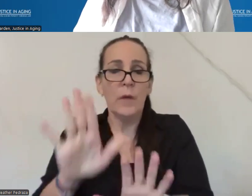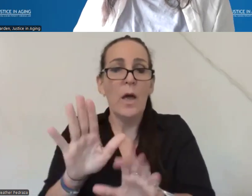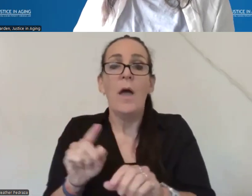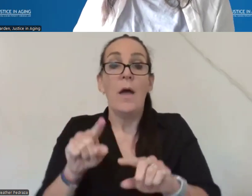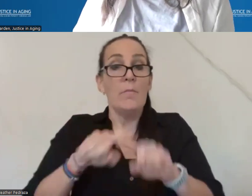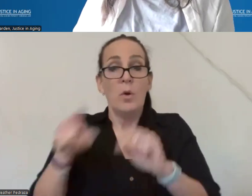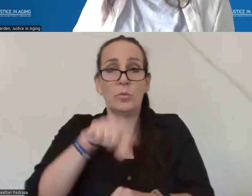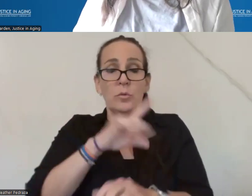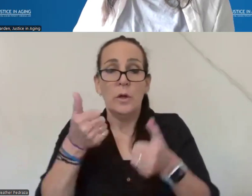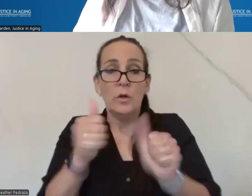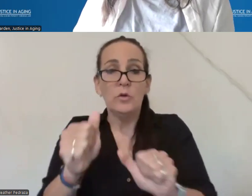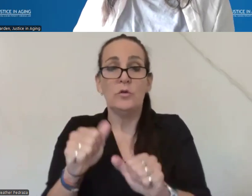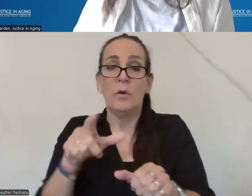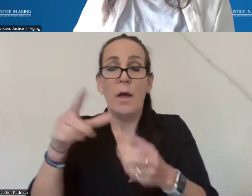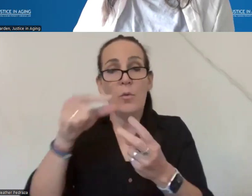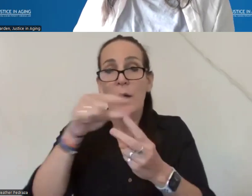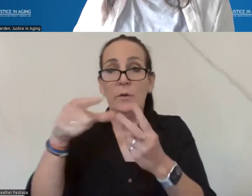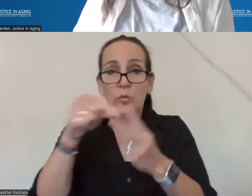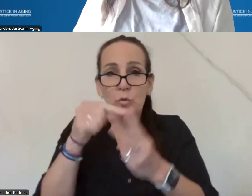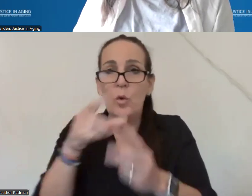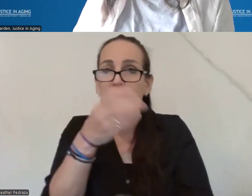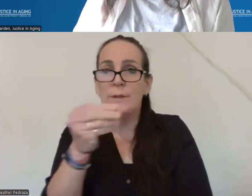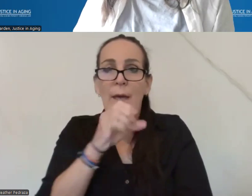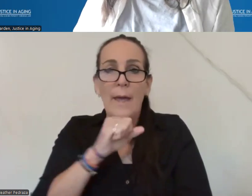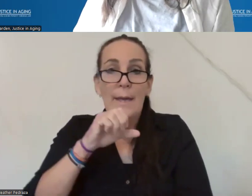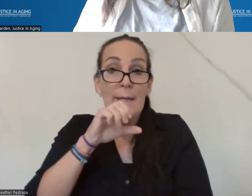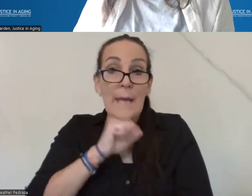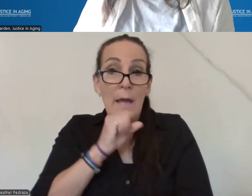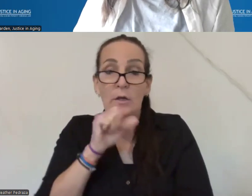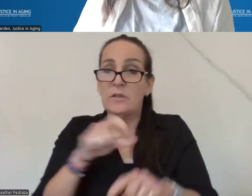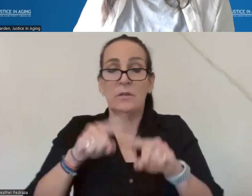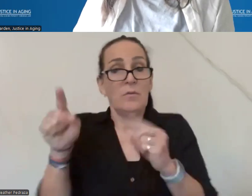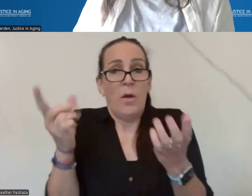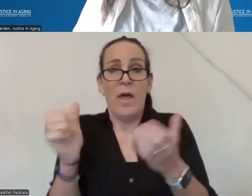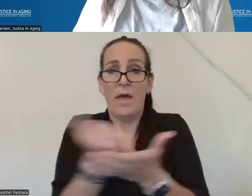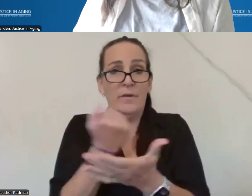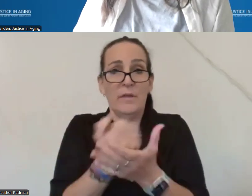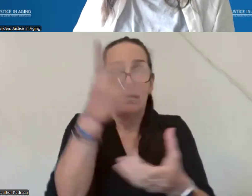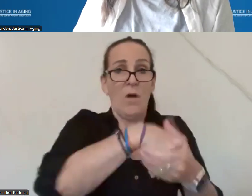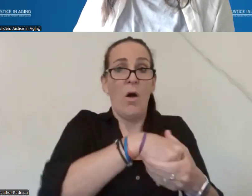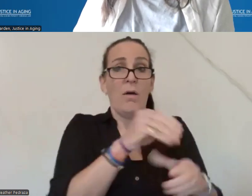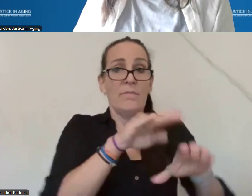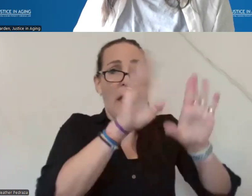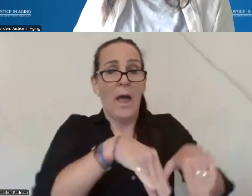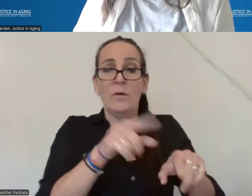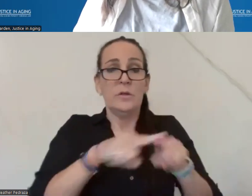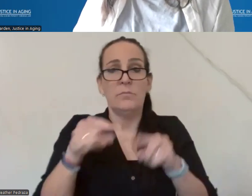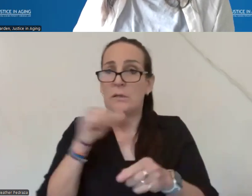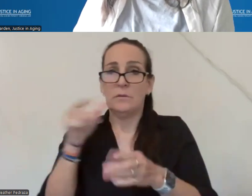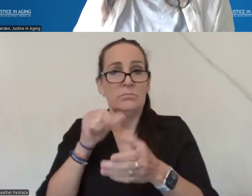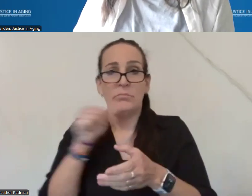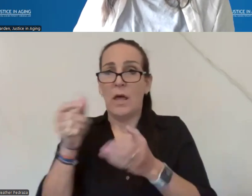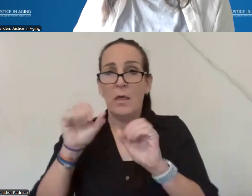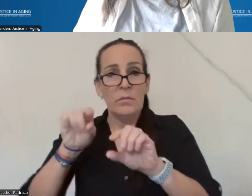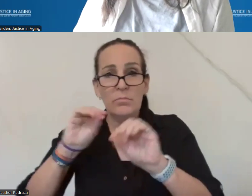Aging, but because all the funding goes to housing and nothing goes to services, we are in our 5th year of trying to raise money to build this aging in place